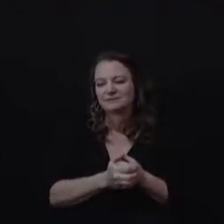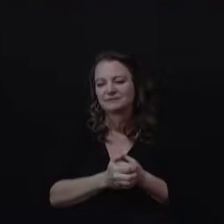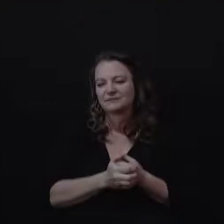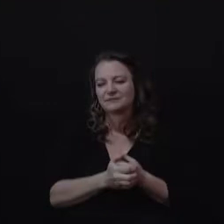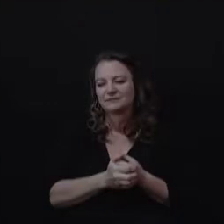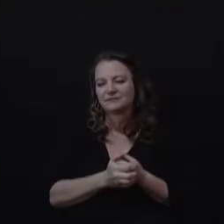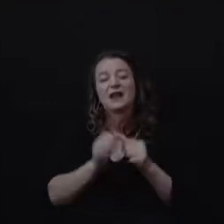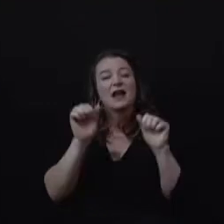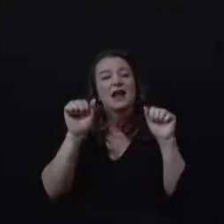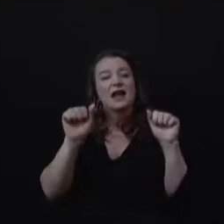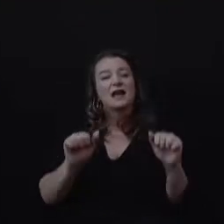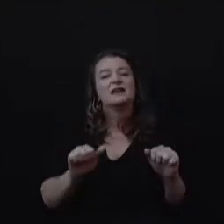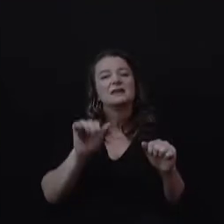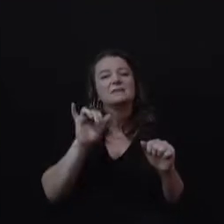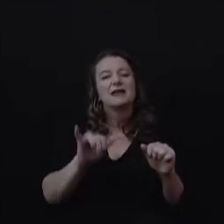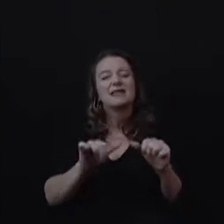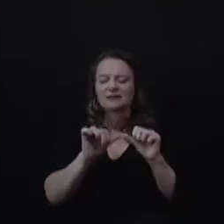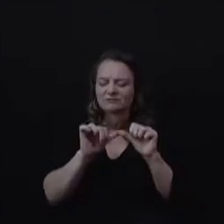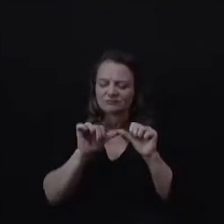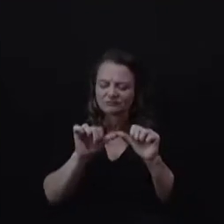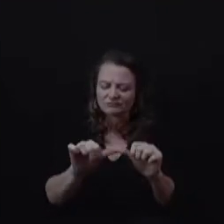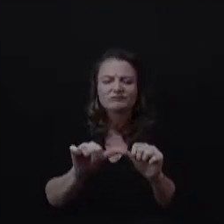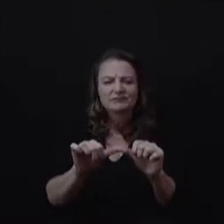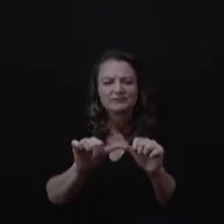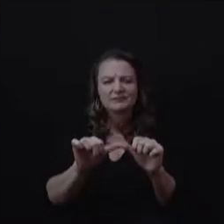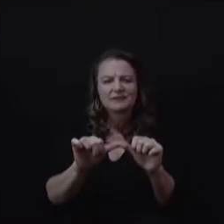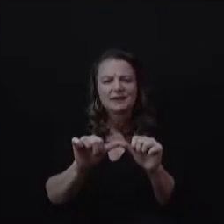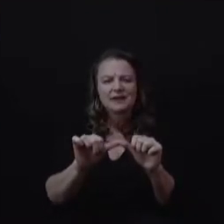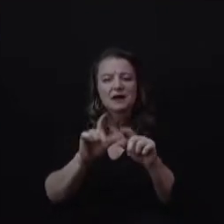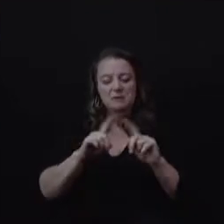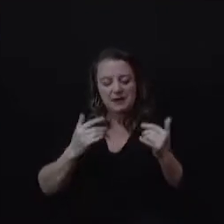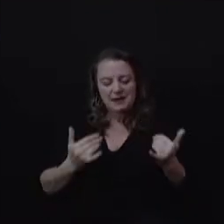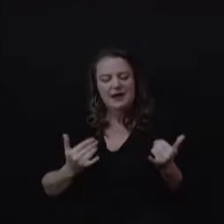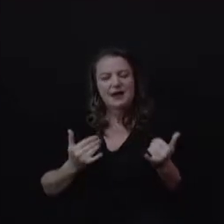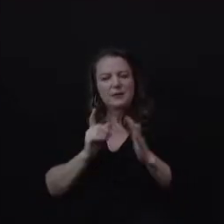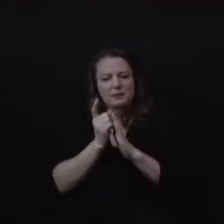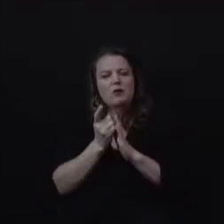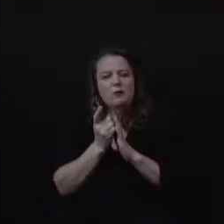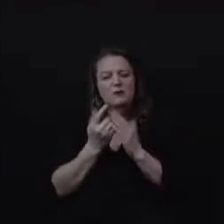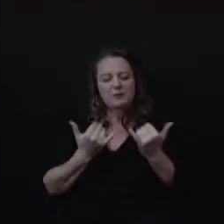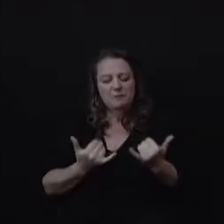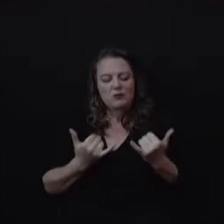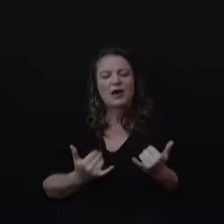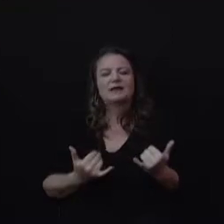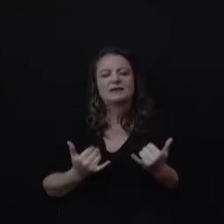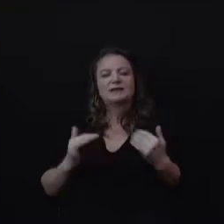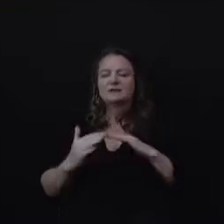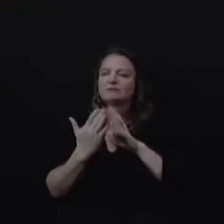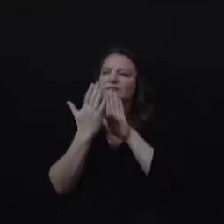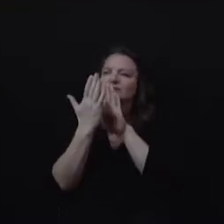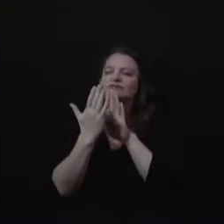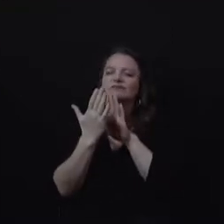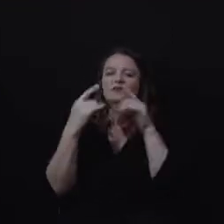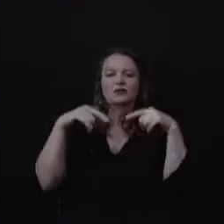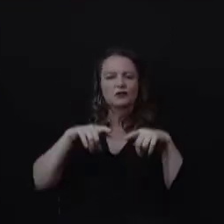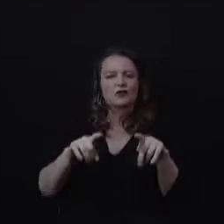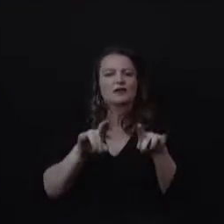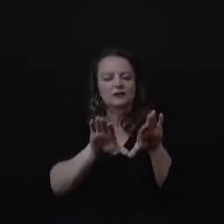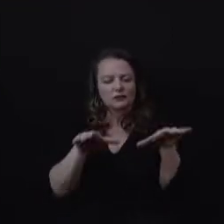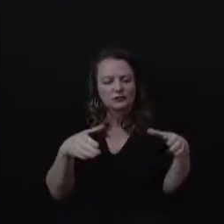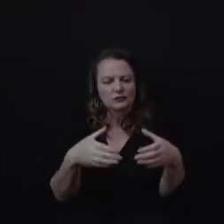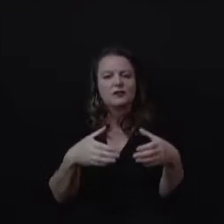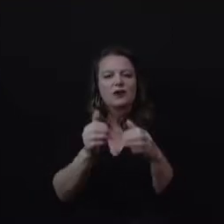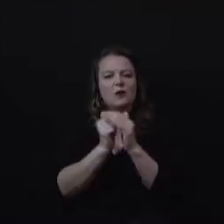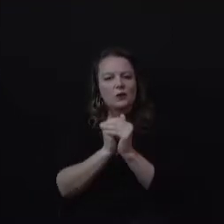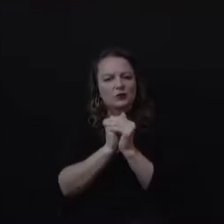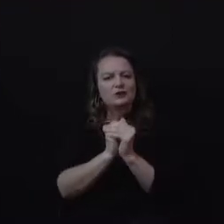And may it go far beyond this moment, but may we be present in this moment and in this time of corporate worship for what you have for